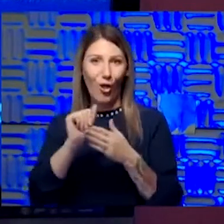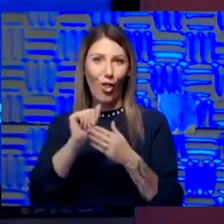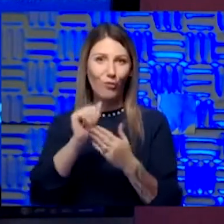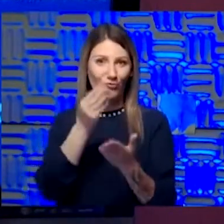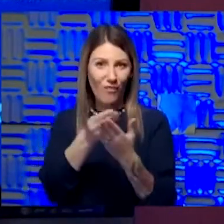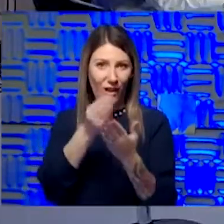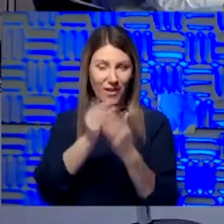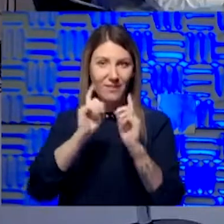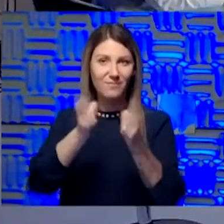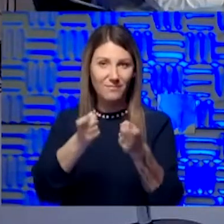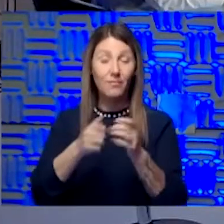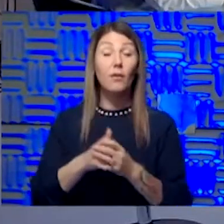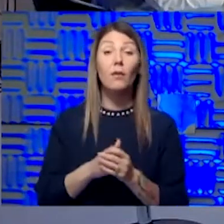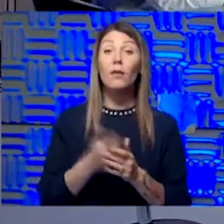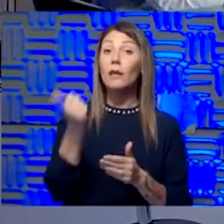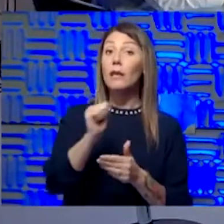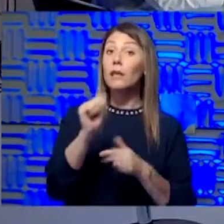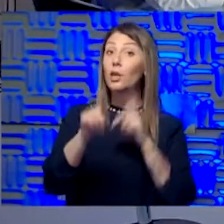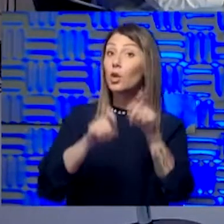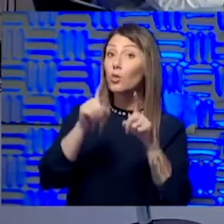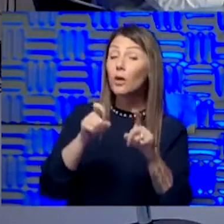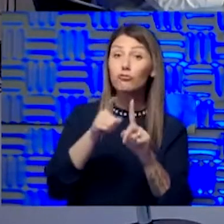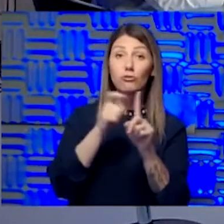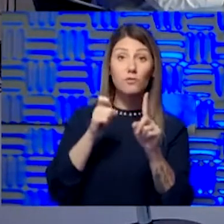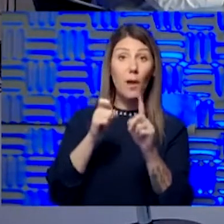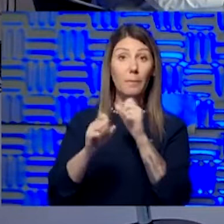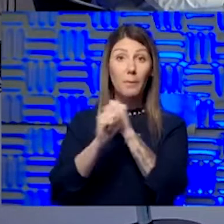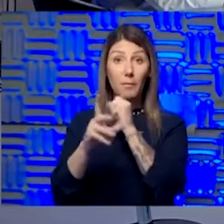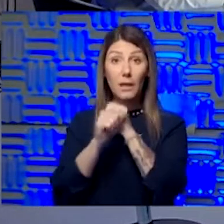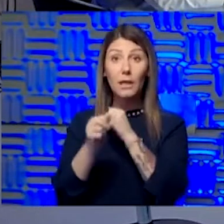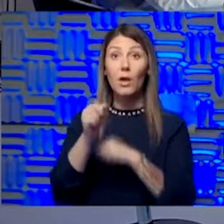questions from the media or from Facebook, anyone?